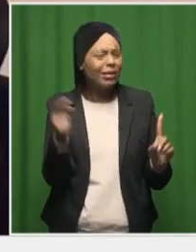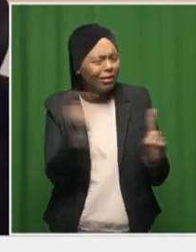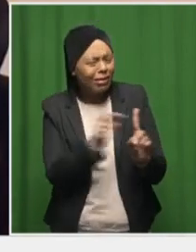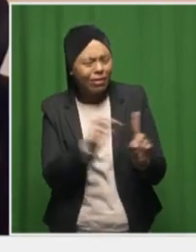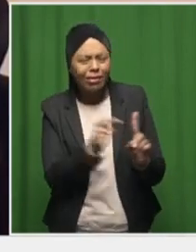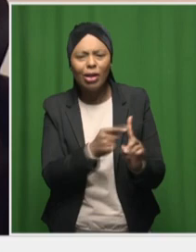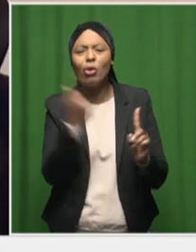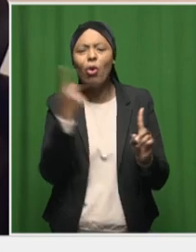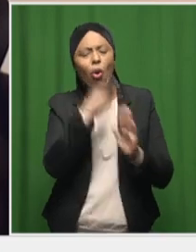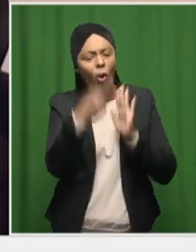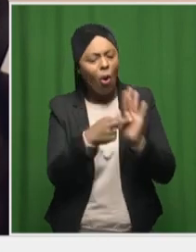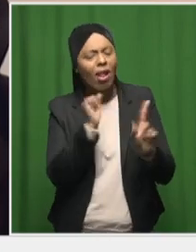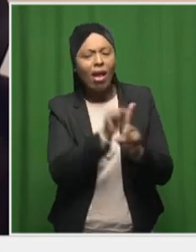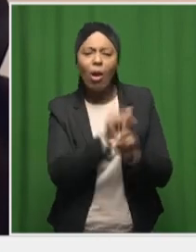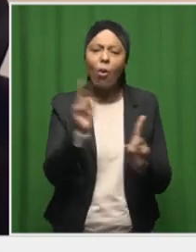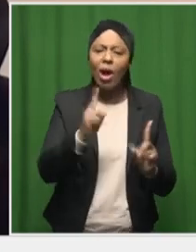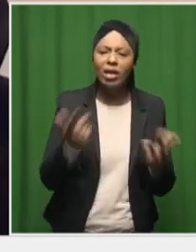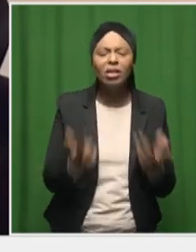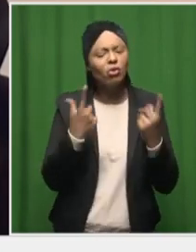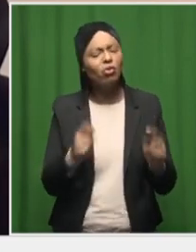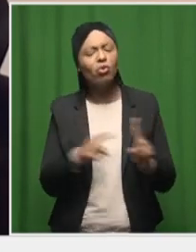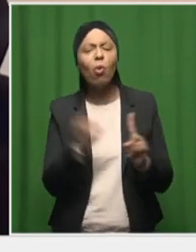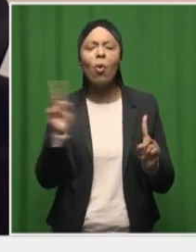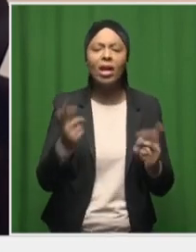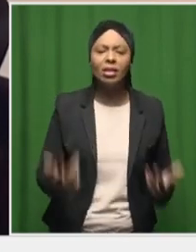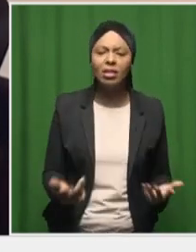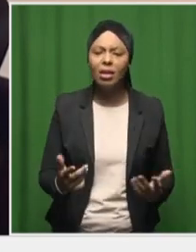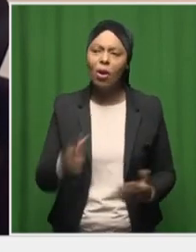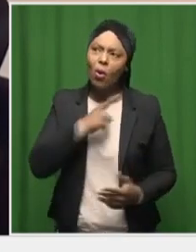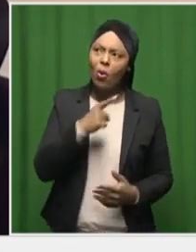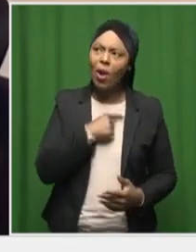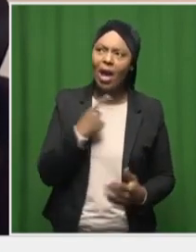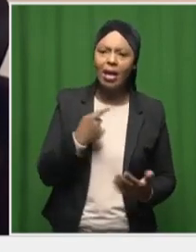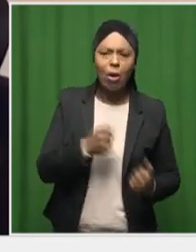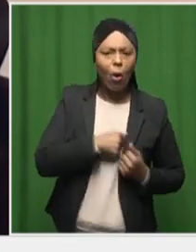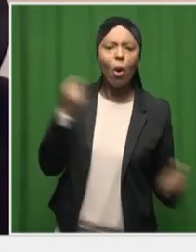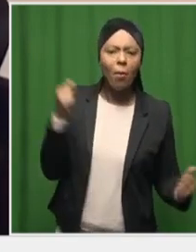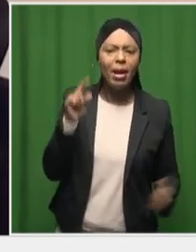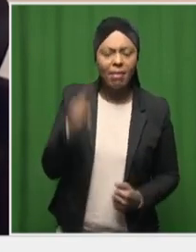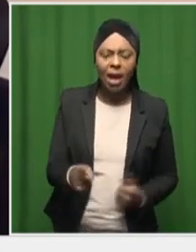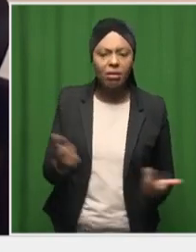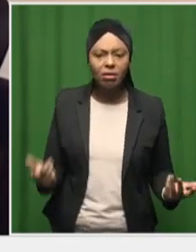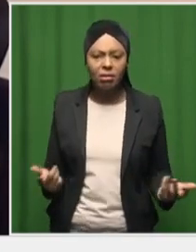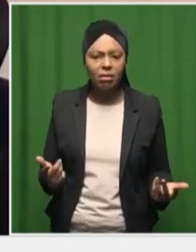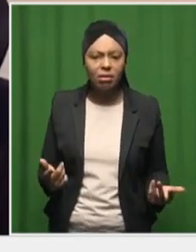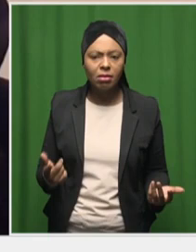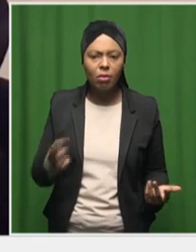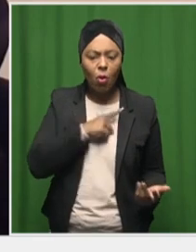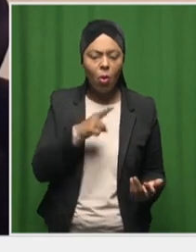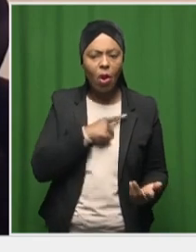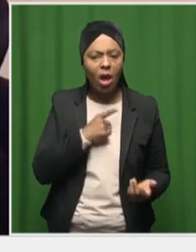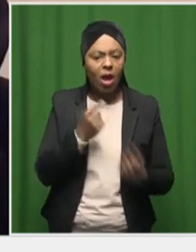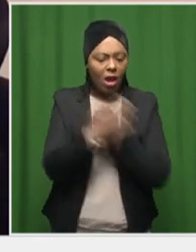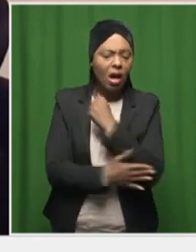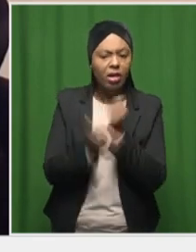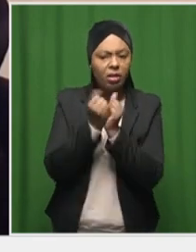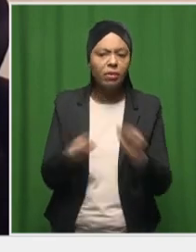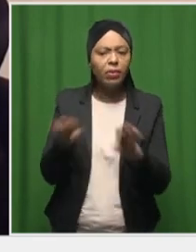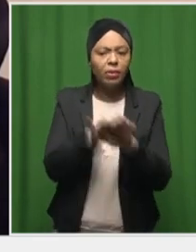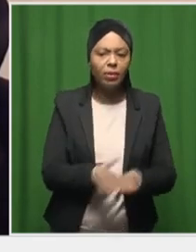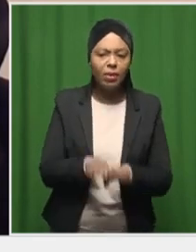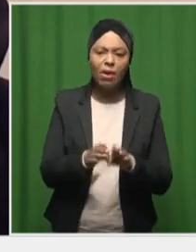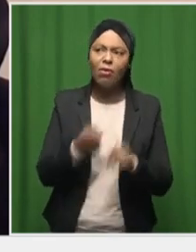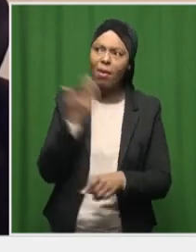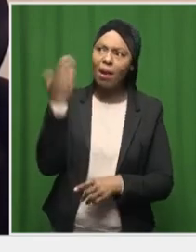rate him as a president so far, and this, I think, I mean, we need to do things like this, and we need to speak very openly. You know, since we came out of the Zuma years,